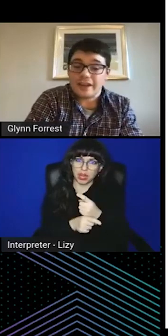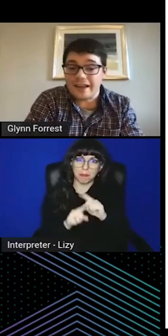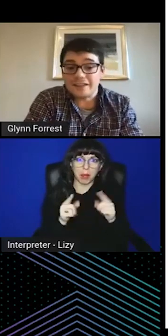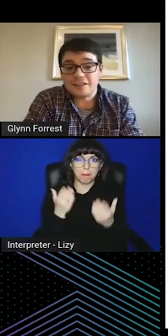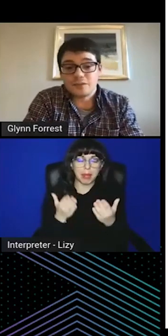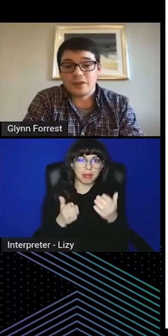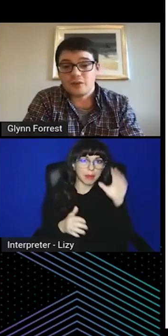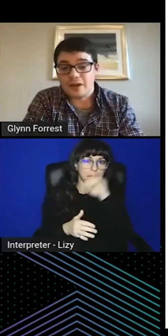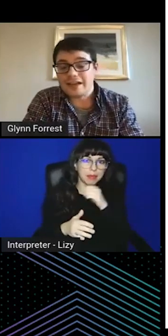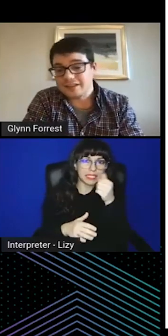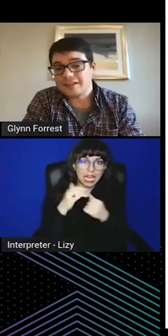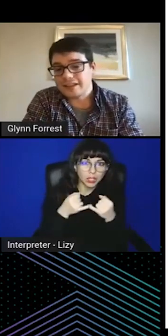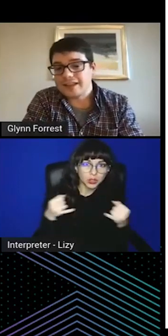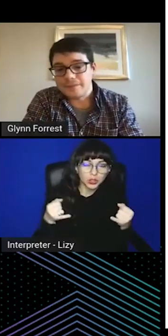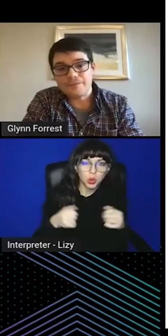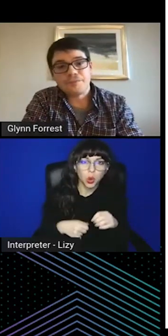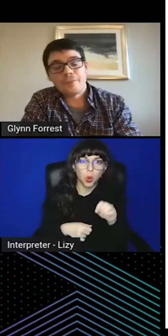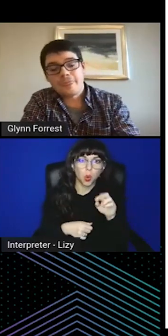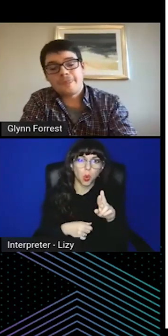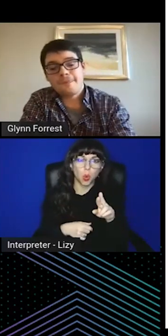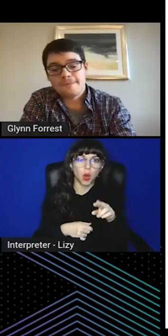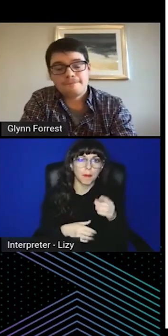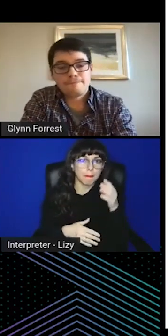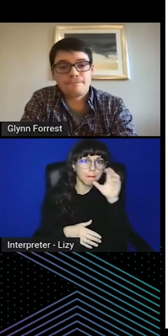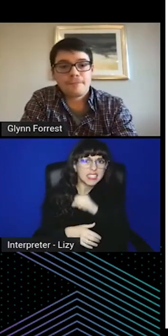one S when he wrote access key.